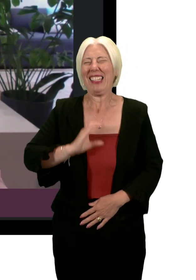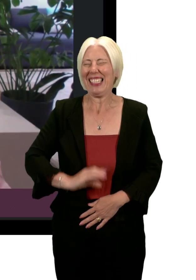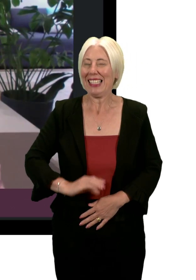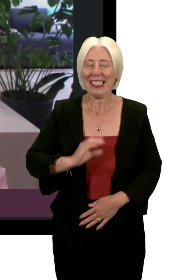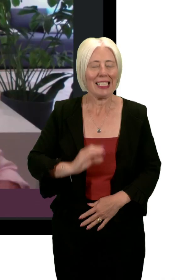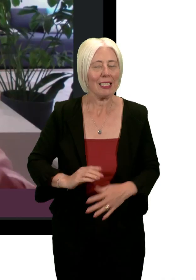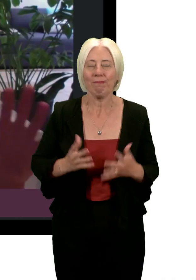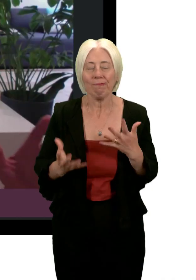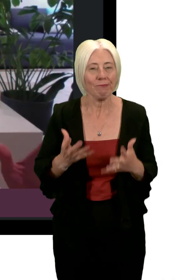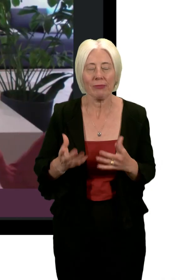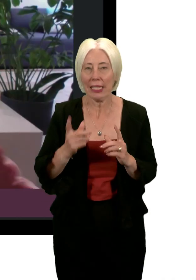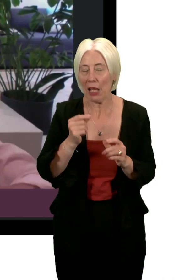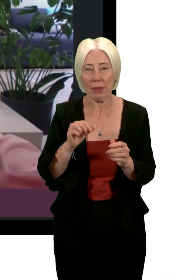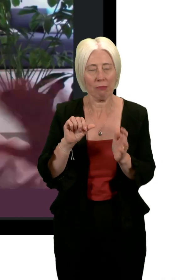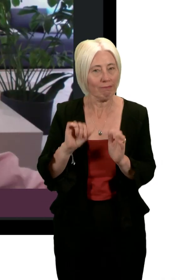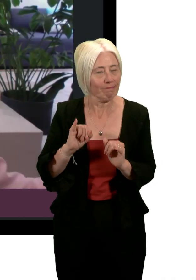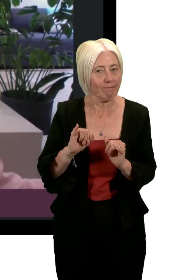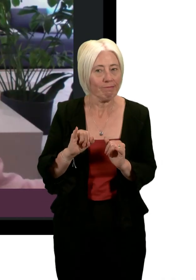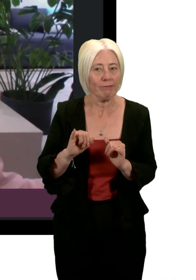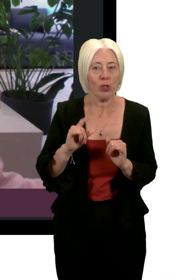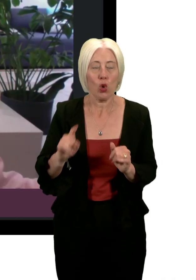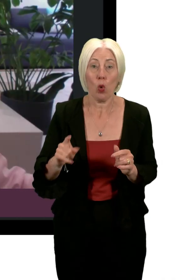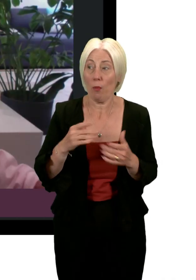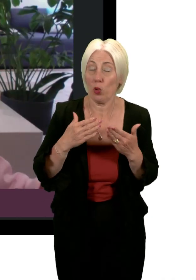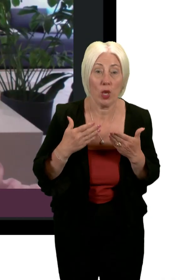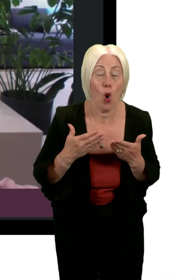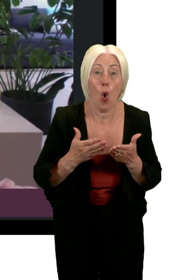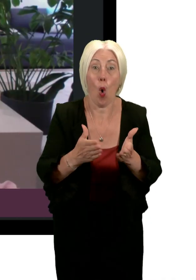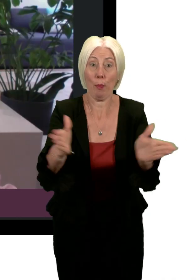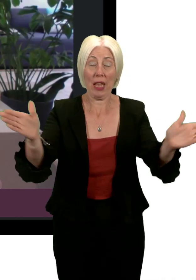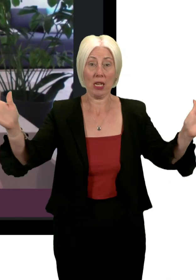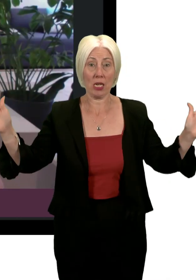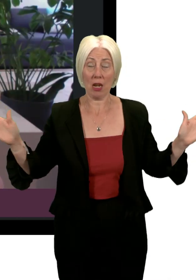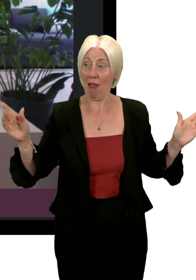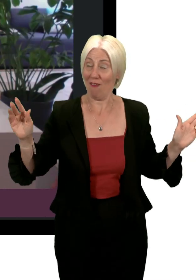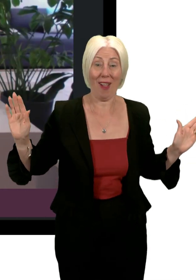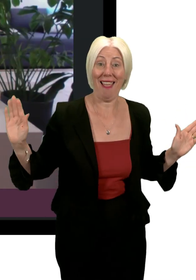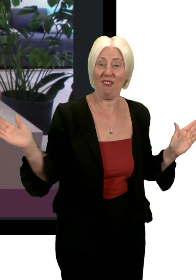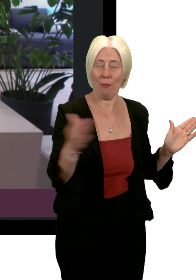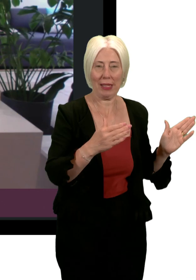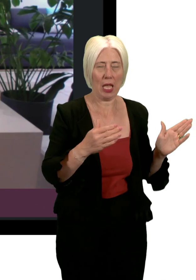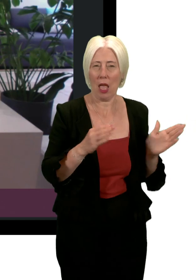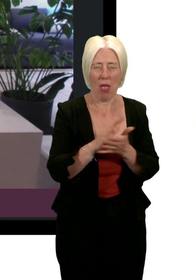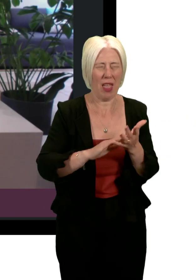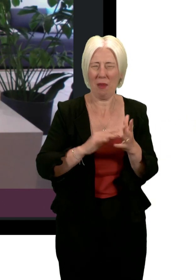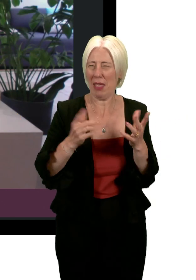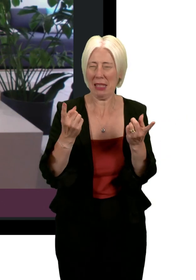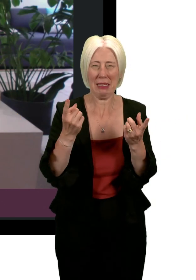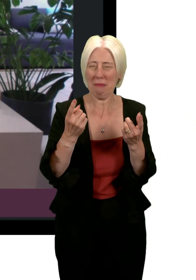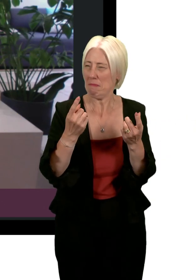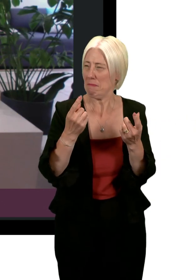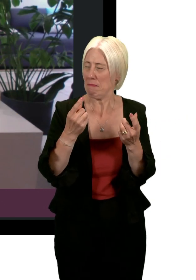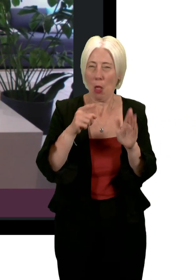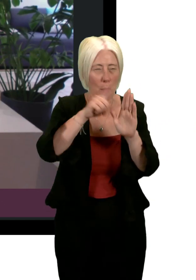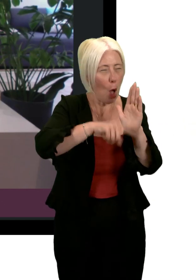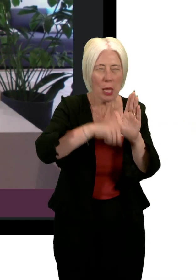System Summit, believe in this notion of opening all the doors. If you open all the doors, we end up with this dilution of